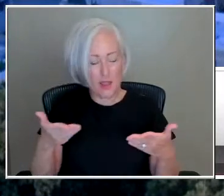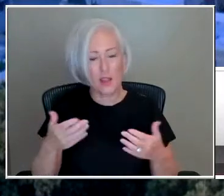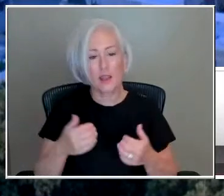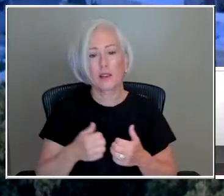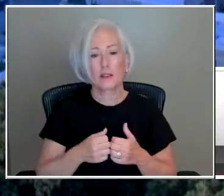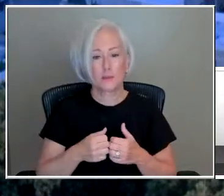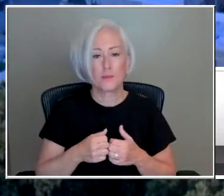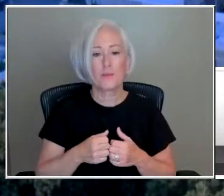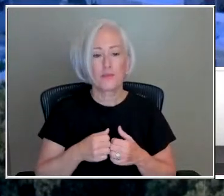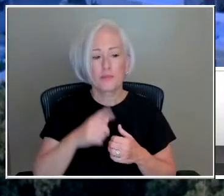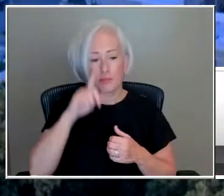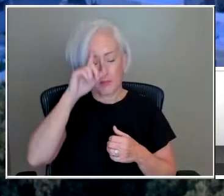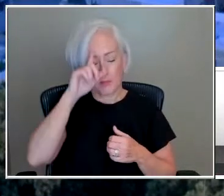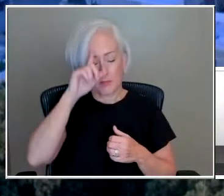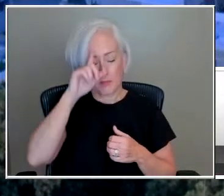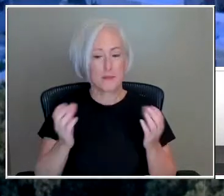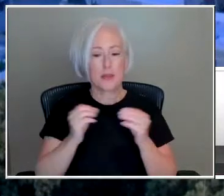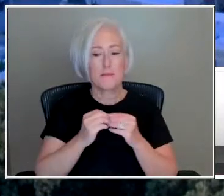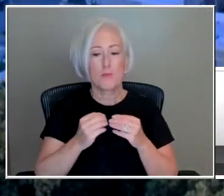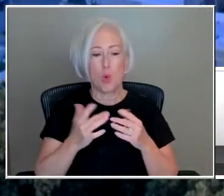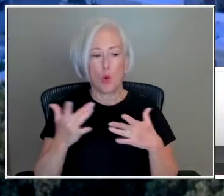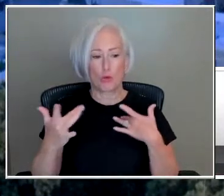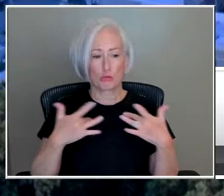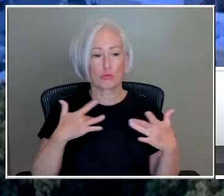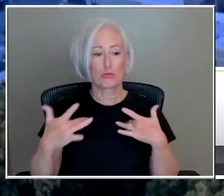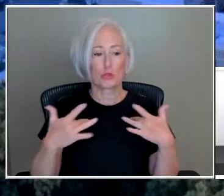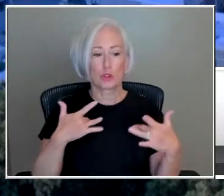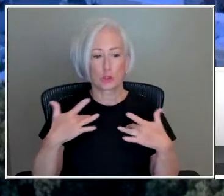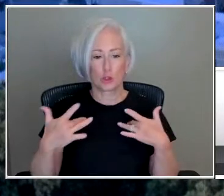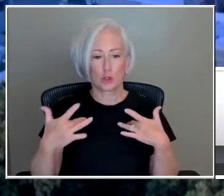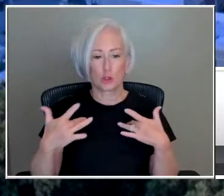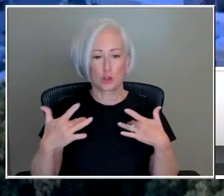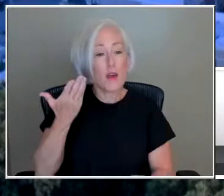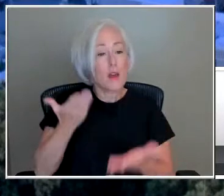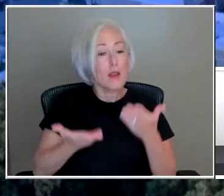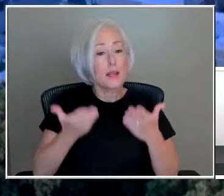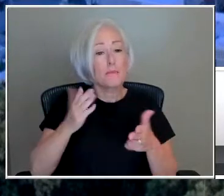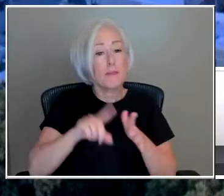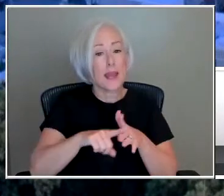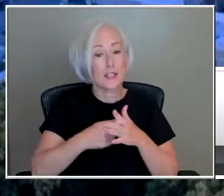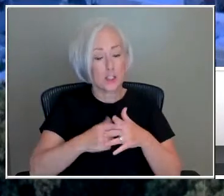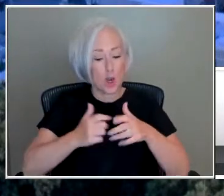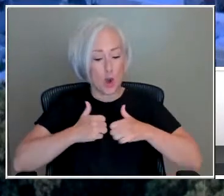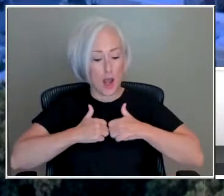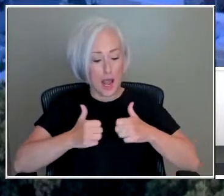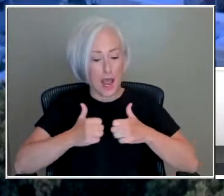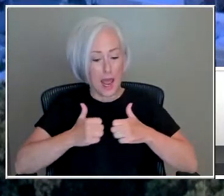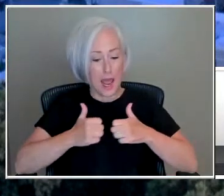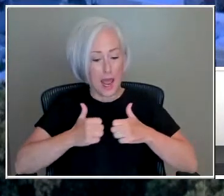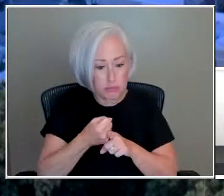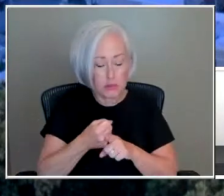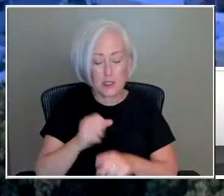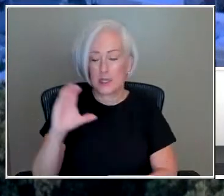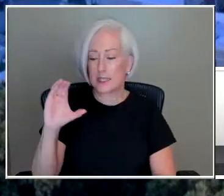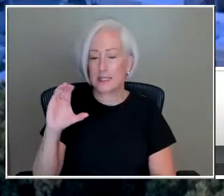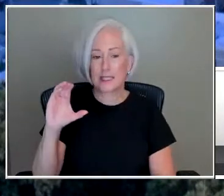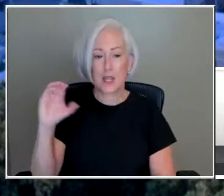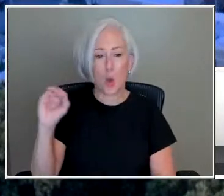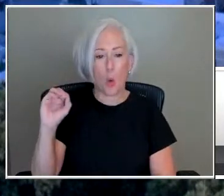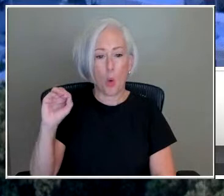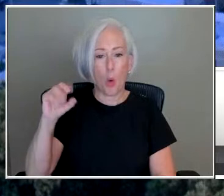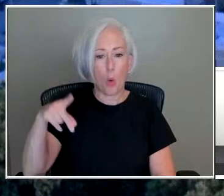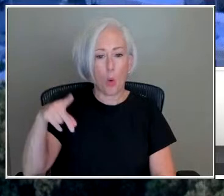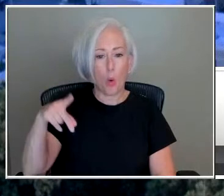more concerning. It can start an asthma attack, cause COPD issues. So